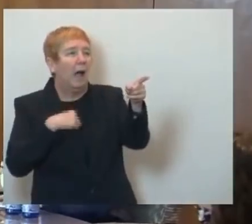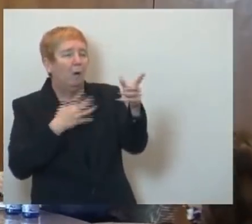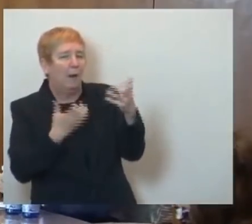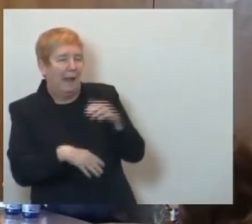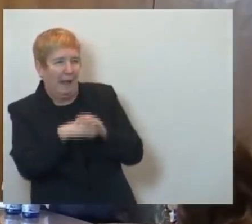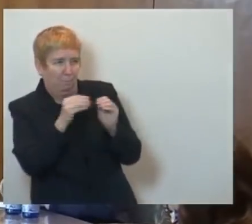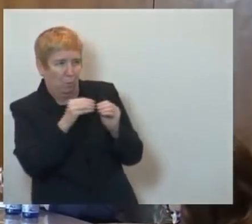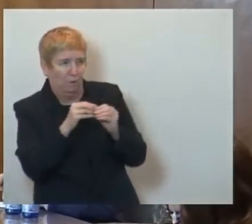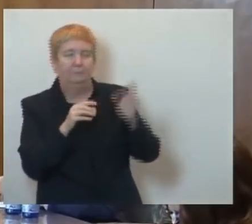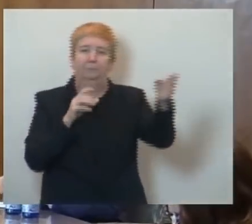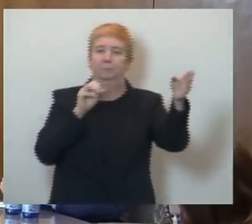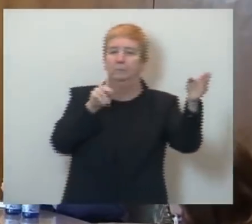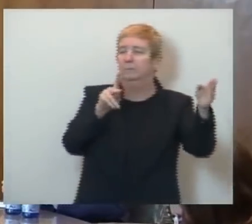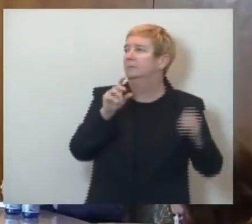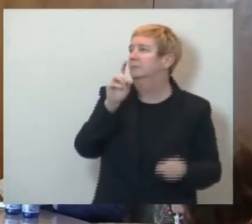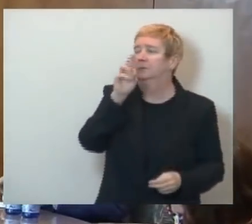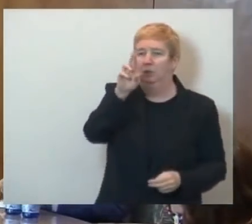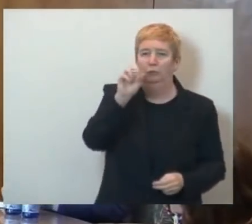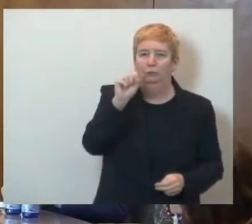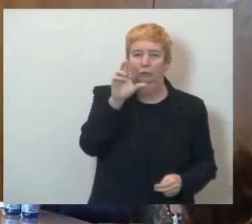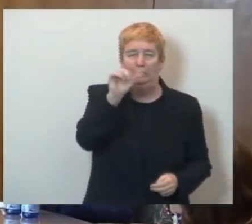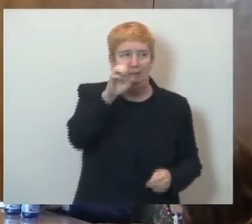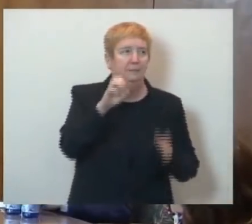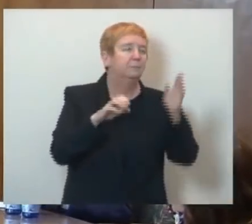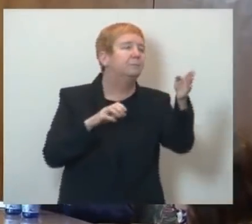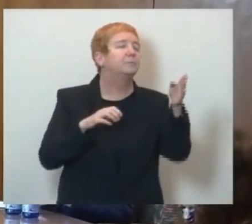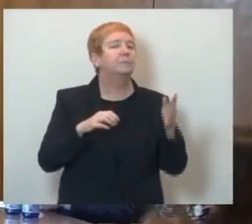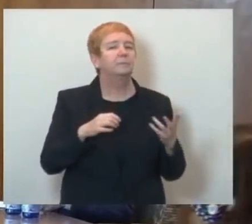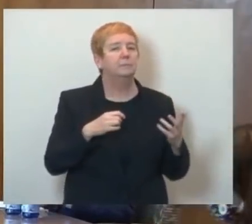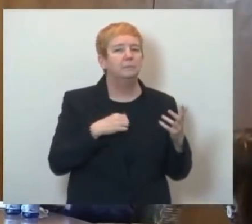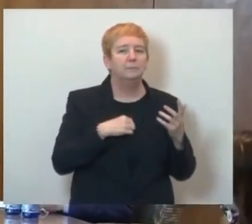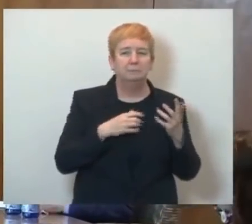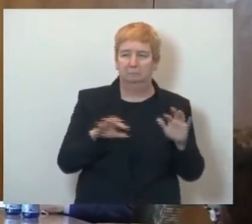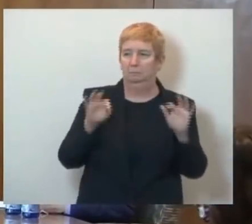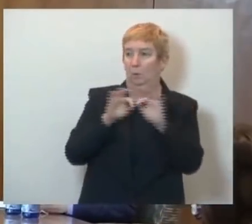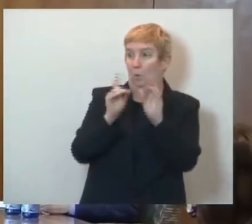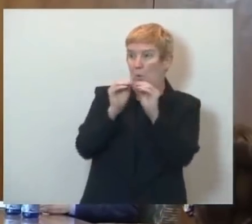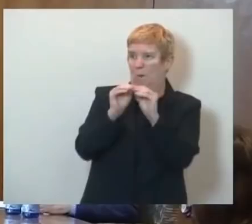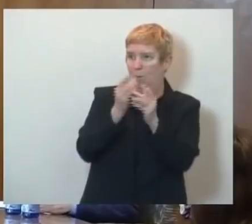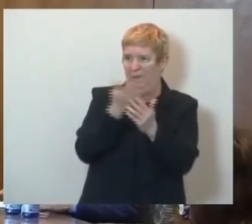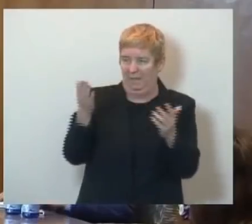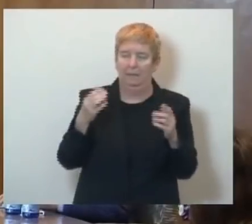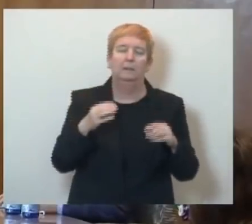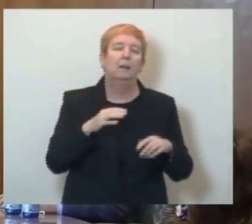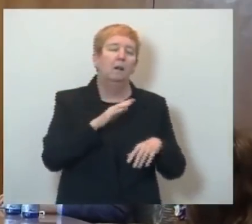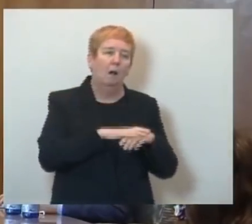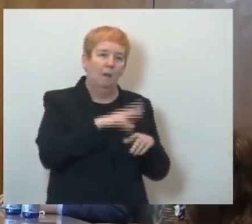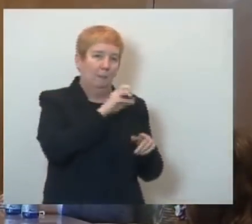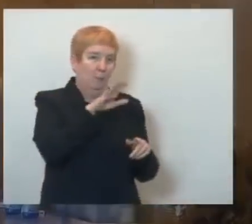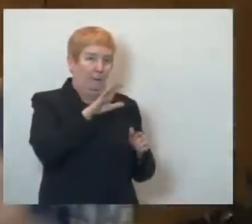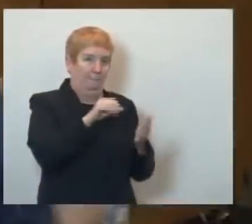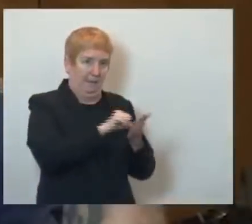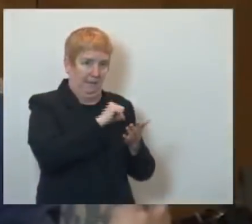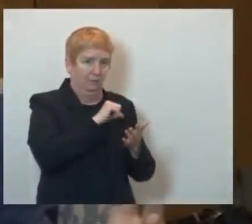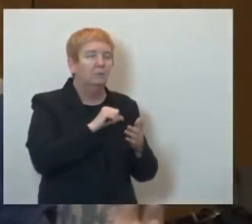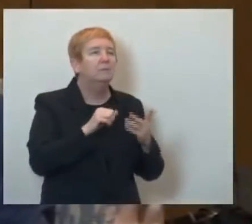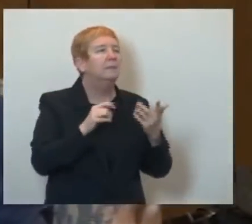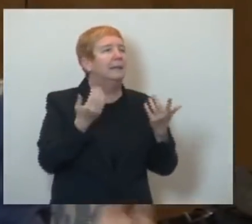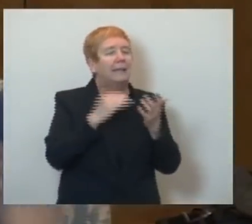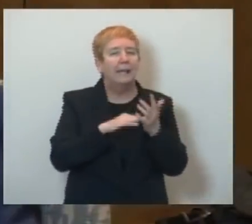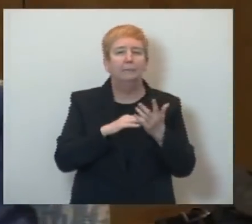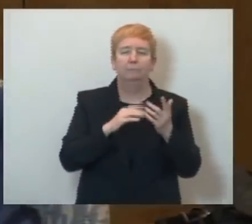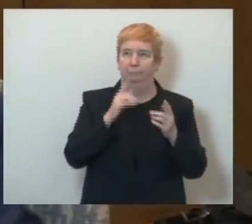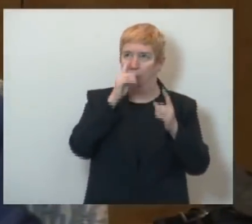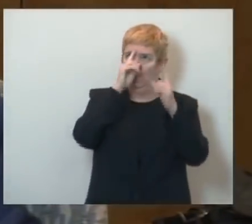Got it. Yeah, one additional thing that I wanted to make sure was available on the website, but as part of this preparation